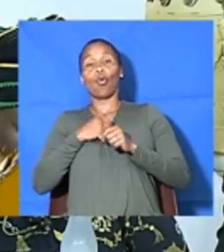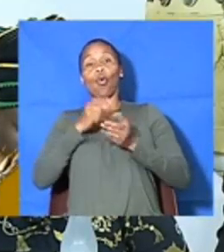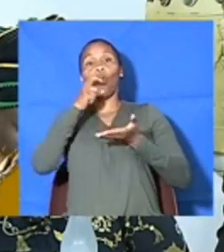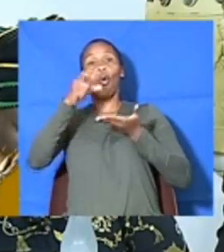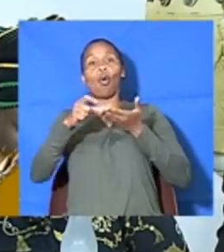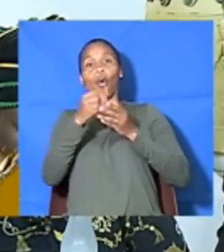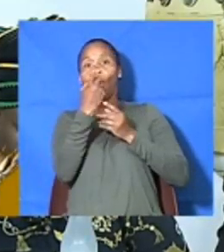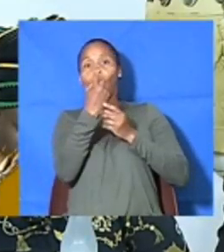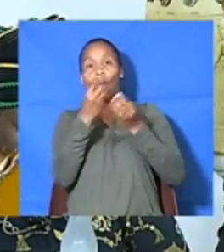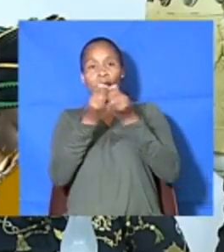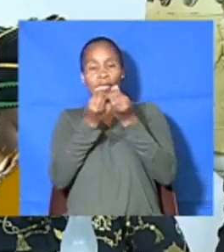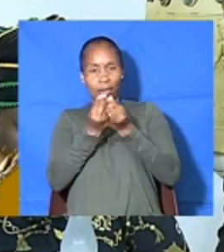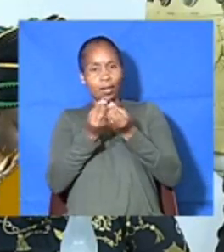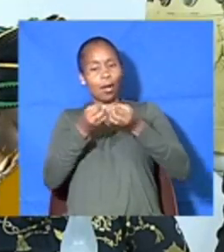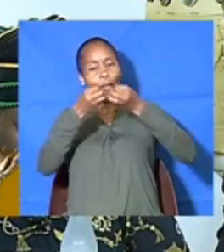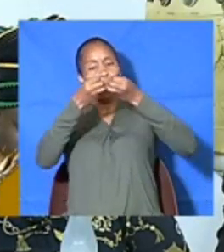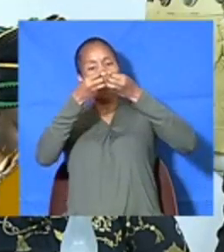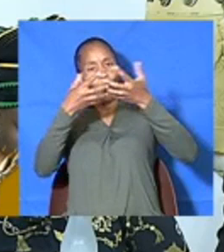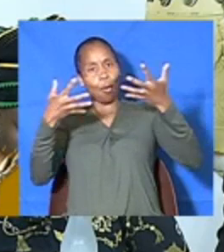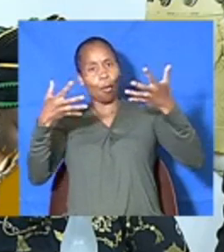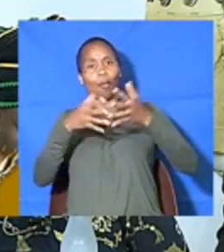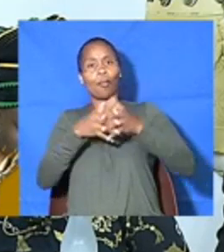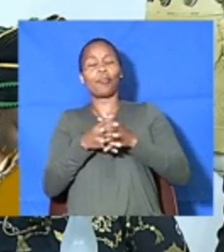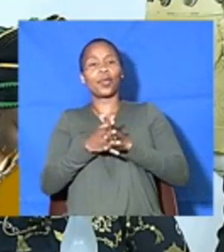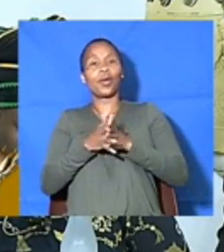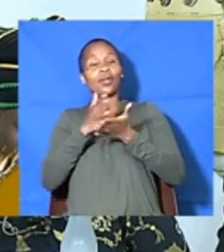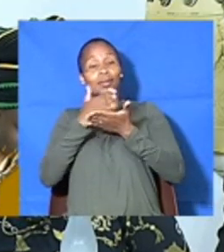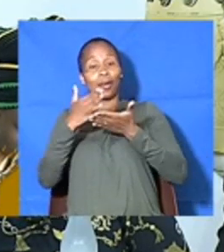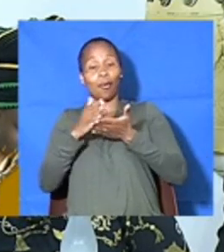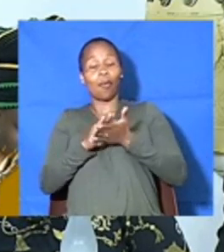is public participation.